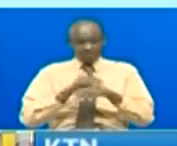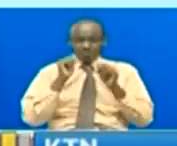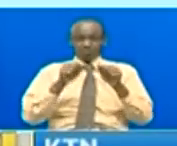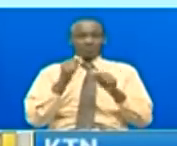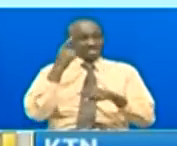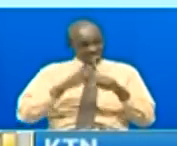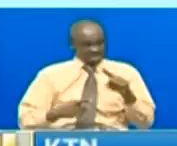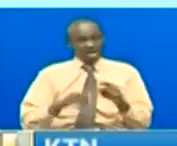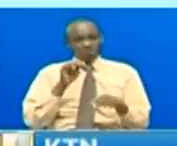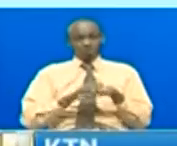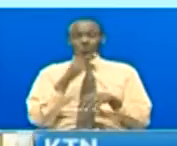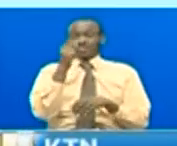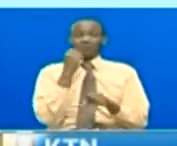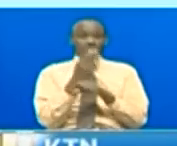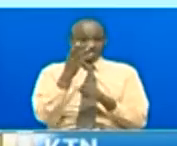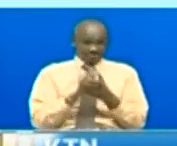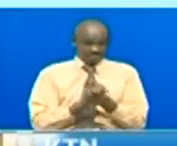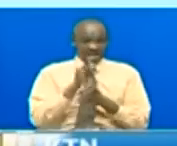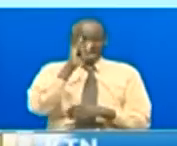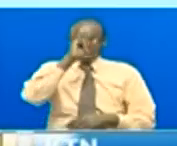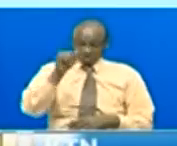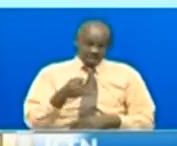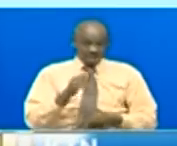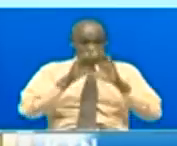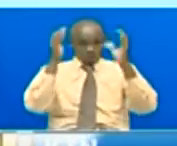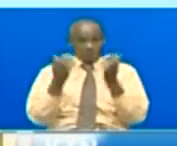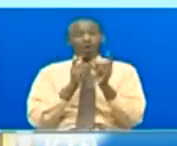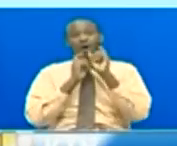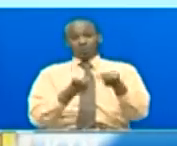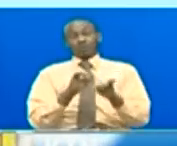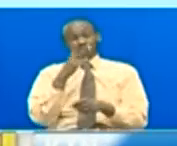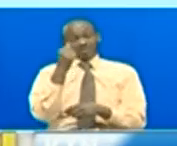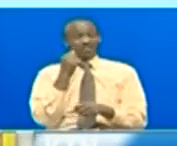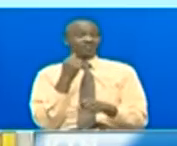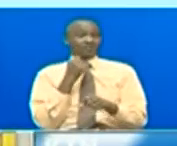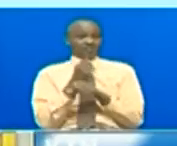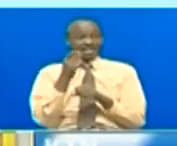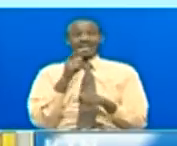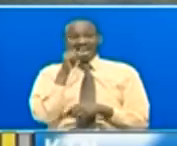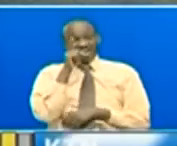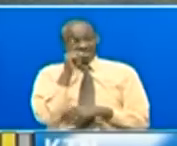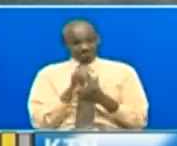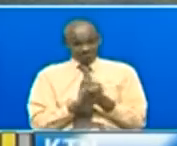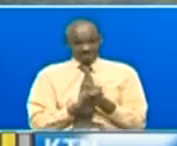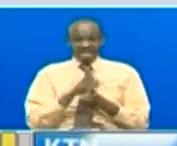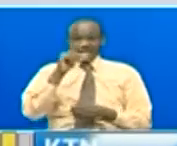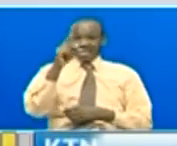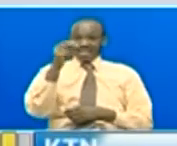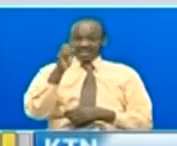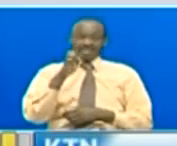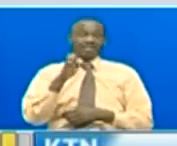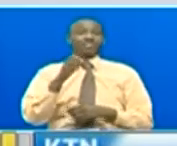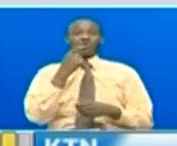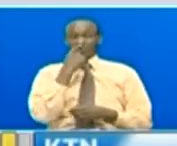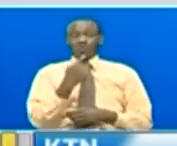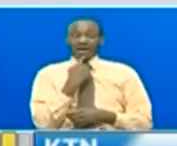Year 2014 at the IJ Global Awards 2014 Europe and Africa in London. The Lake Turkana Wind Power Project will